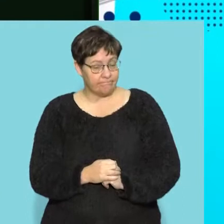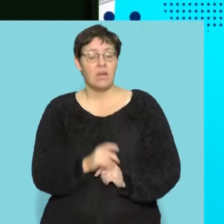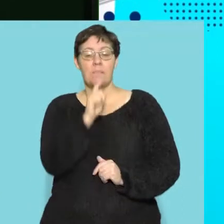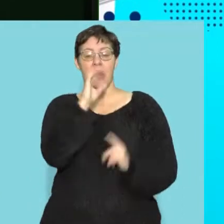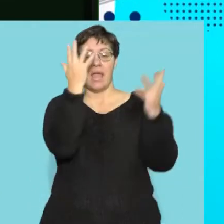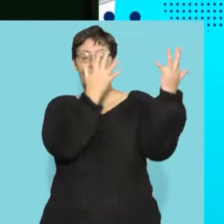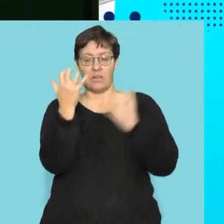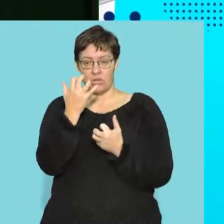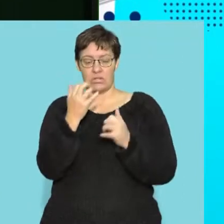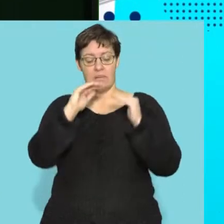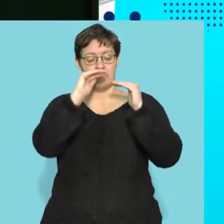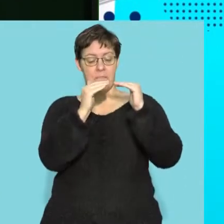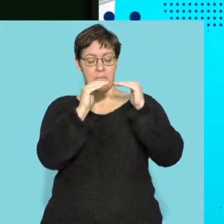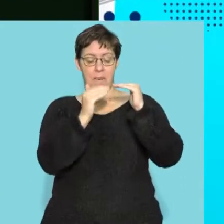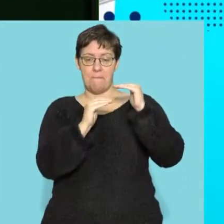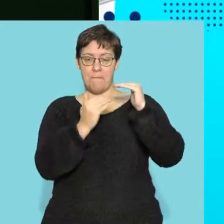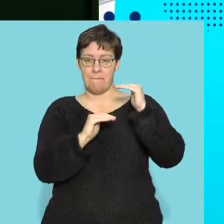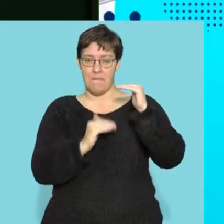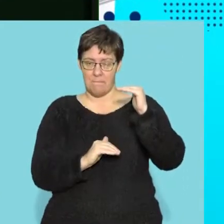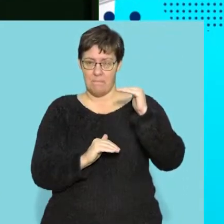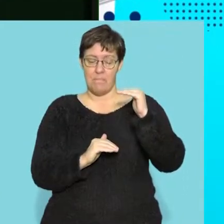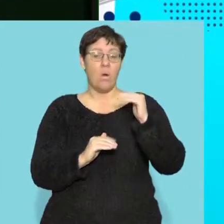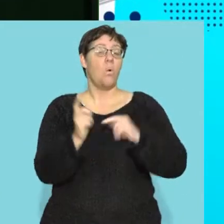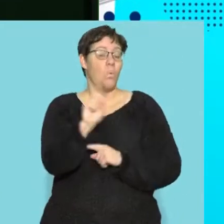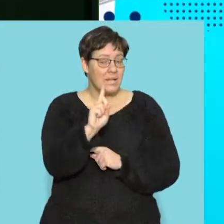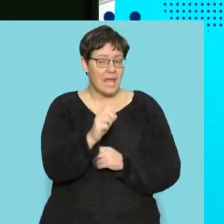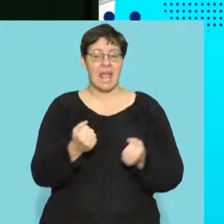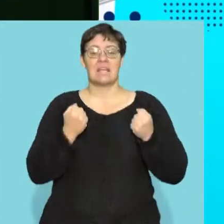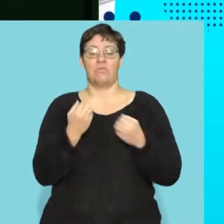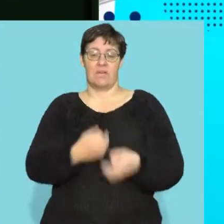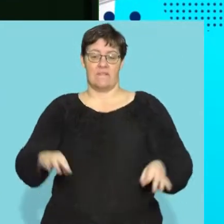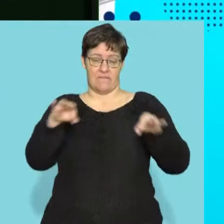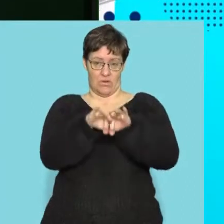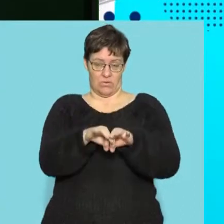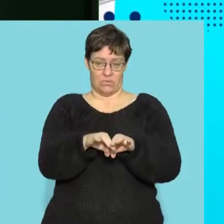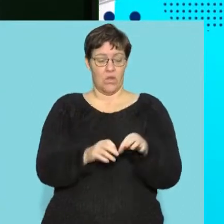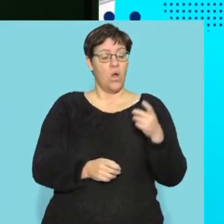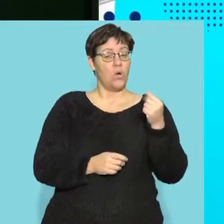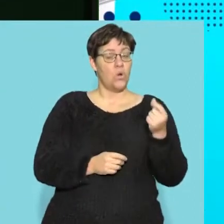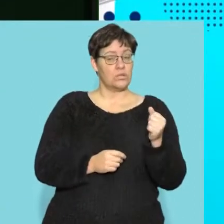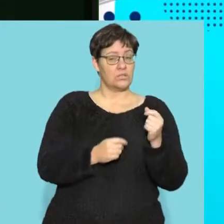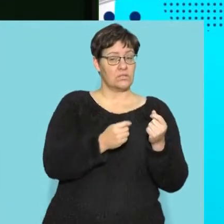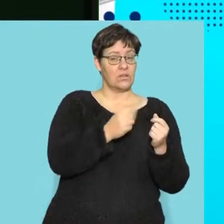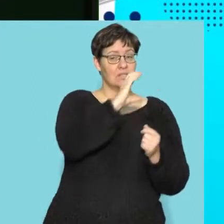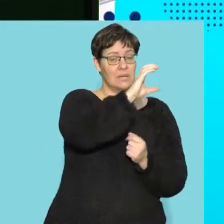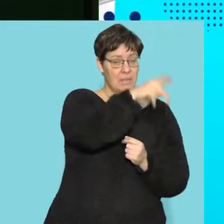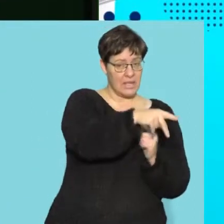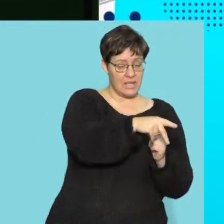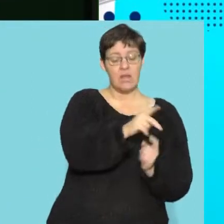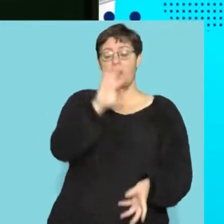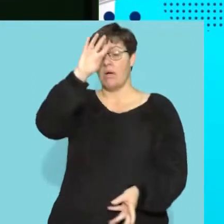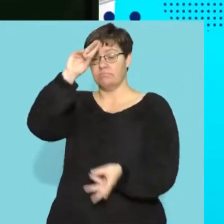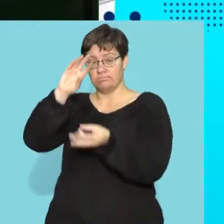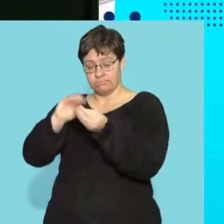we're calculating depreciation on the carrying value. In other words, your cost price minus your